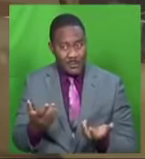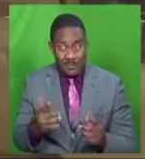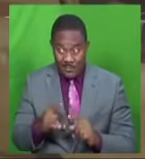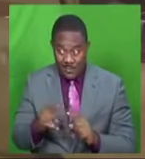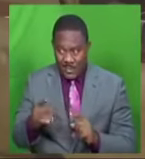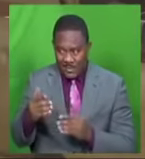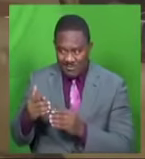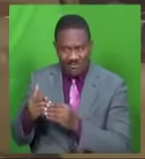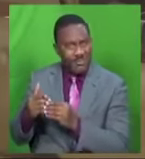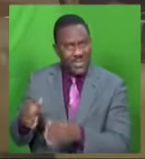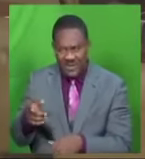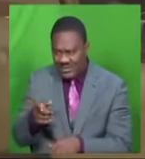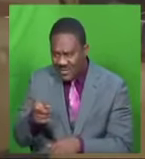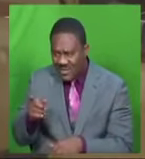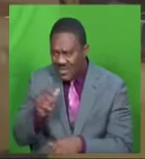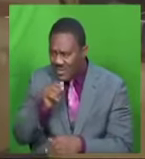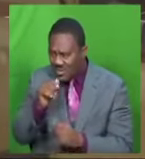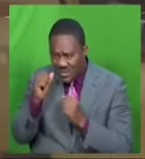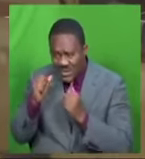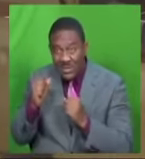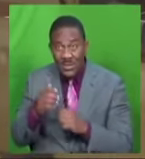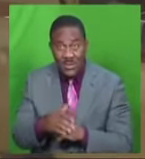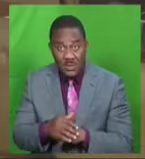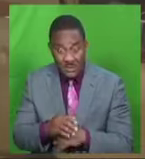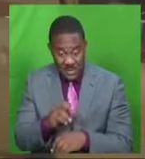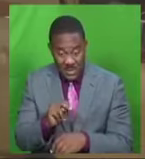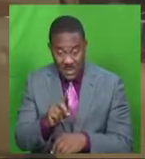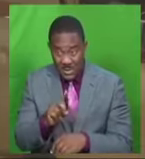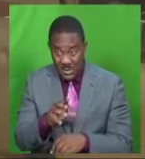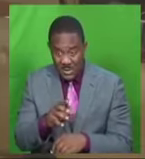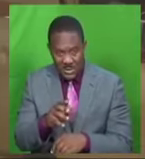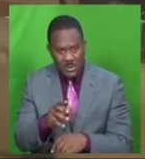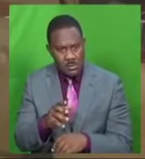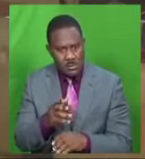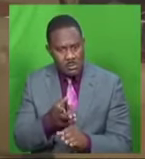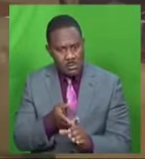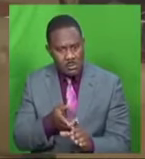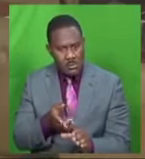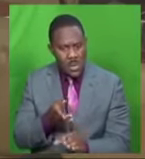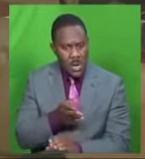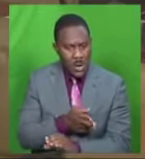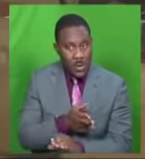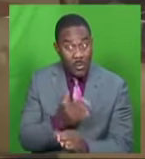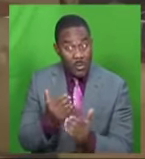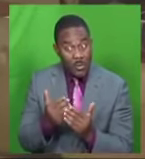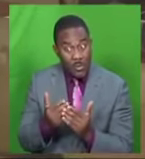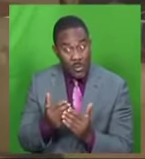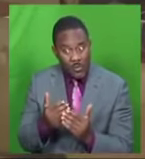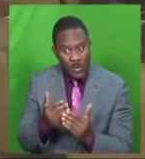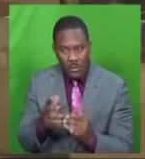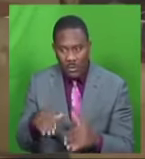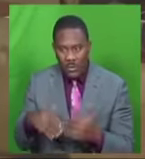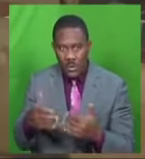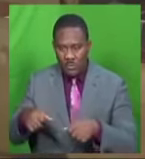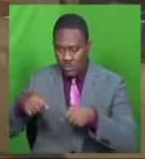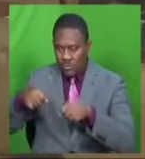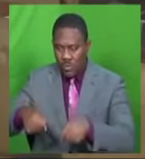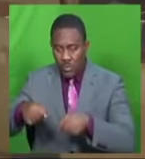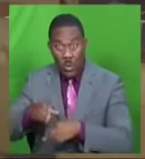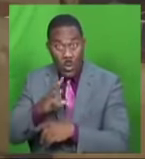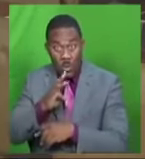happens. Before NDC left office, Mr. Speaker, we delivered over 1,000 boreholes to the people of Ghana.